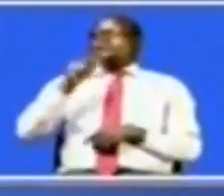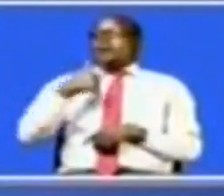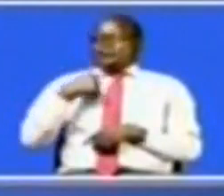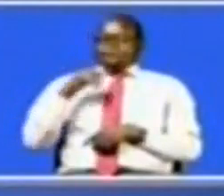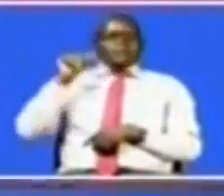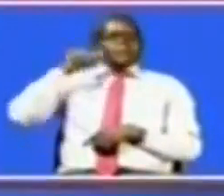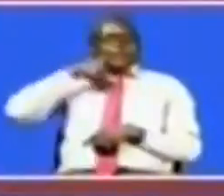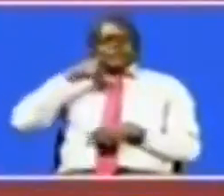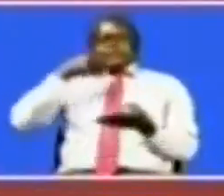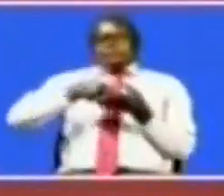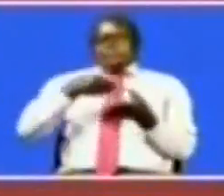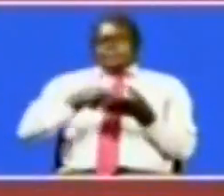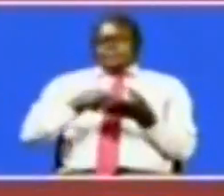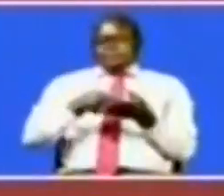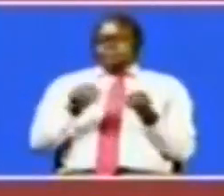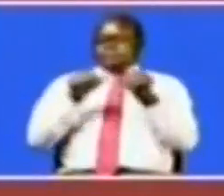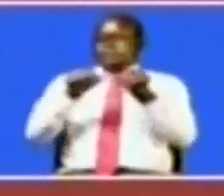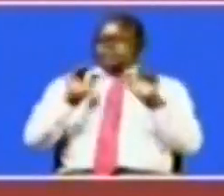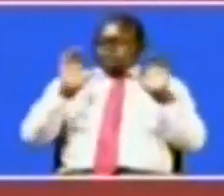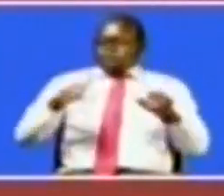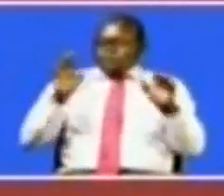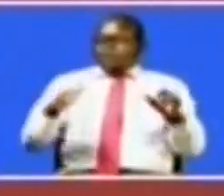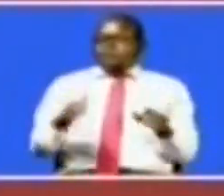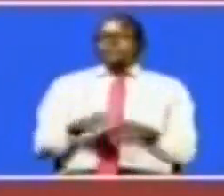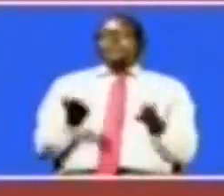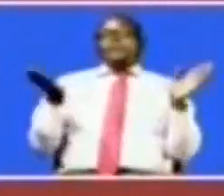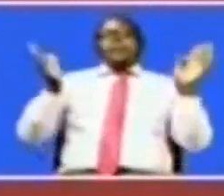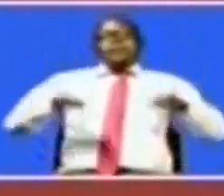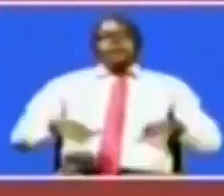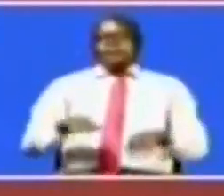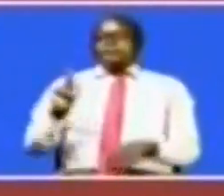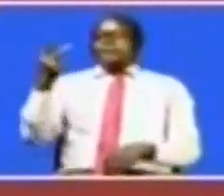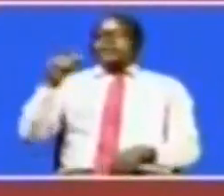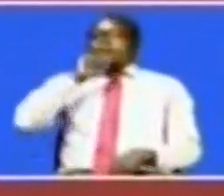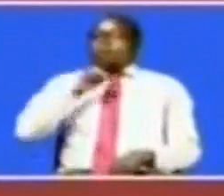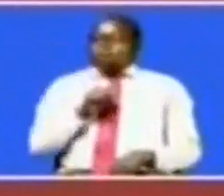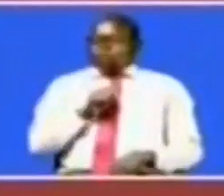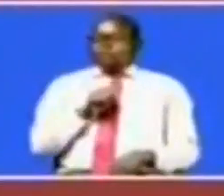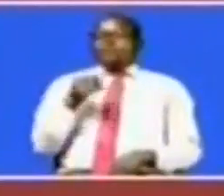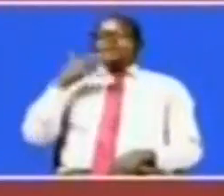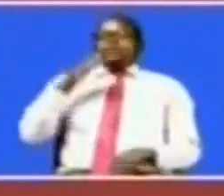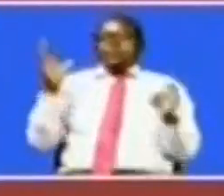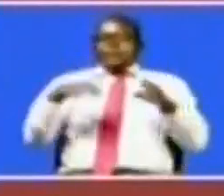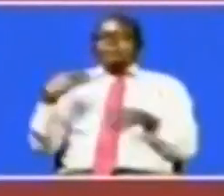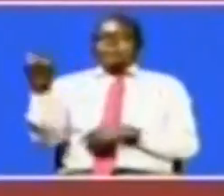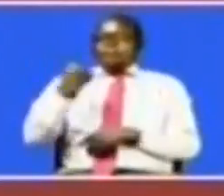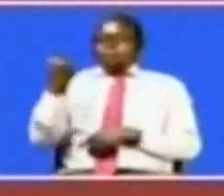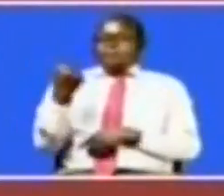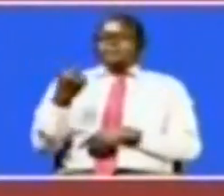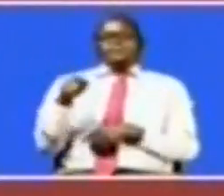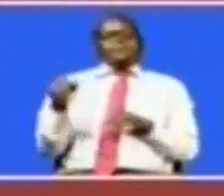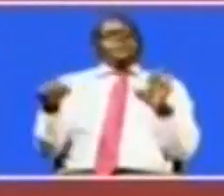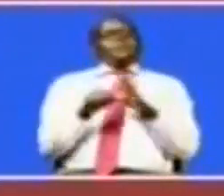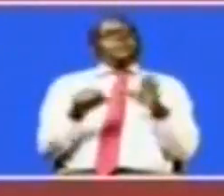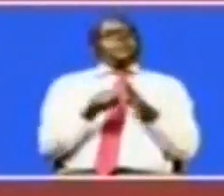kutosha. Let's stay in agriculture, shall we? And the downfall of Kenya's oldest sugar company, Mumias Sugar, continues to cause